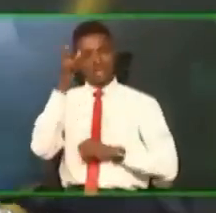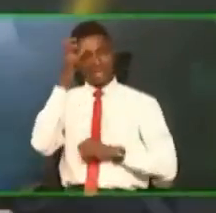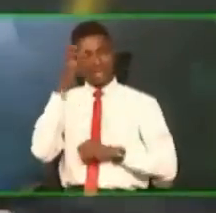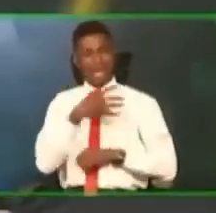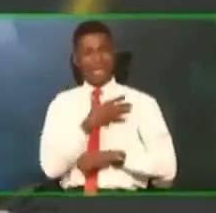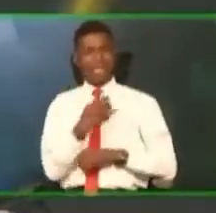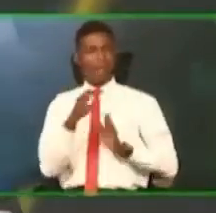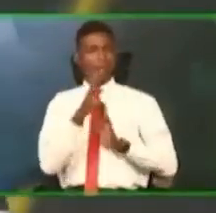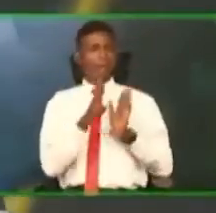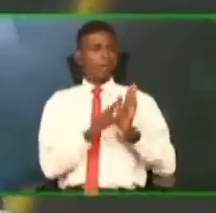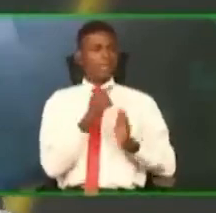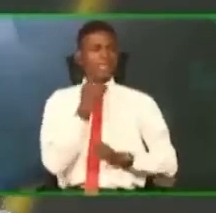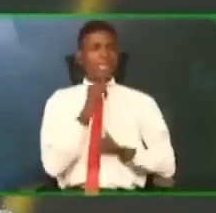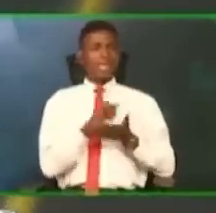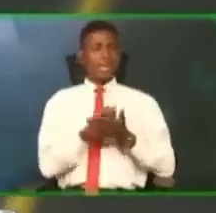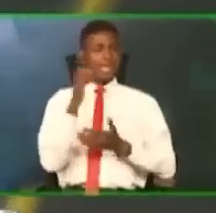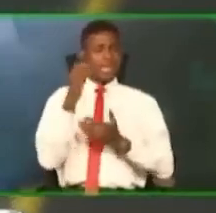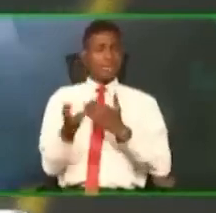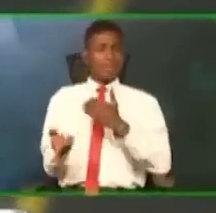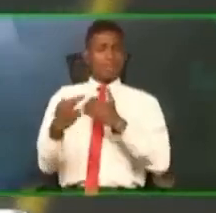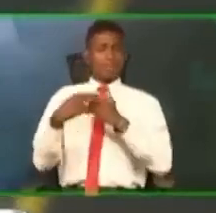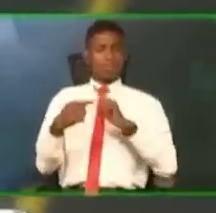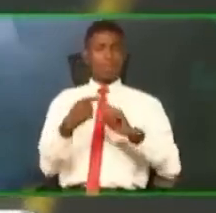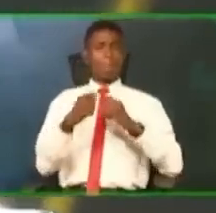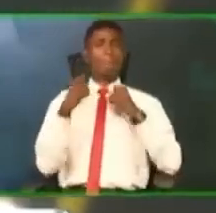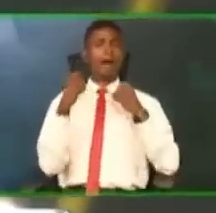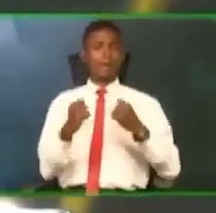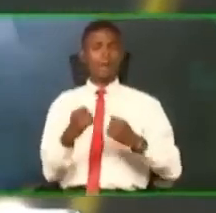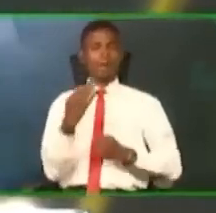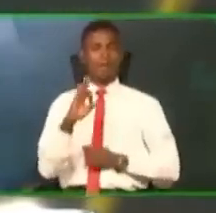power of the Spirit. Hallelujah.